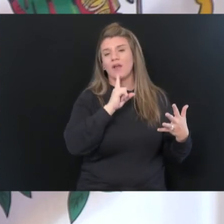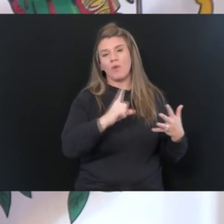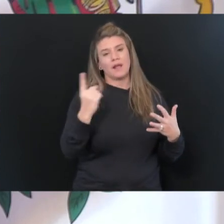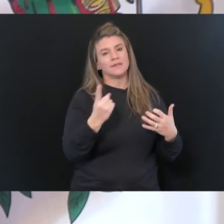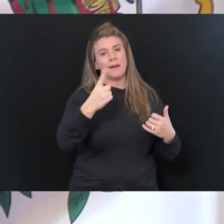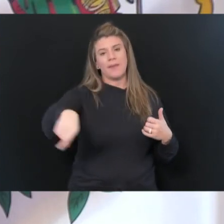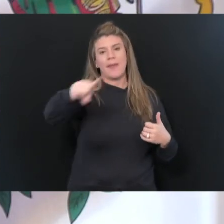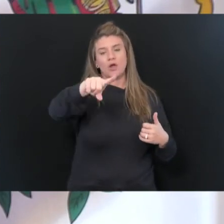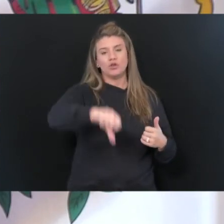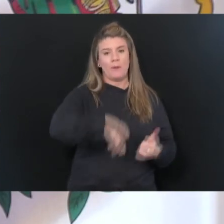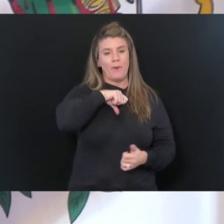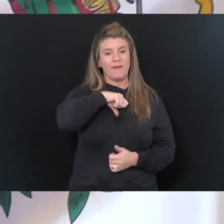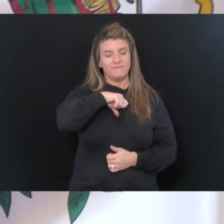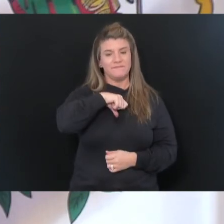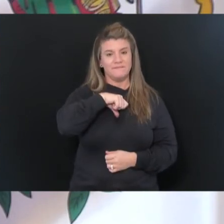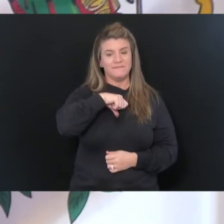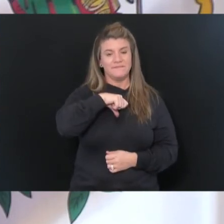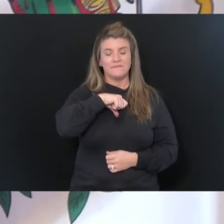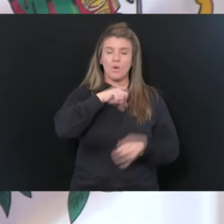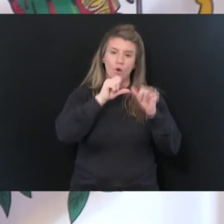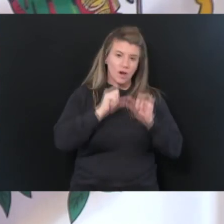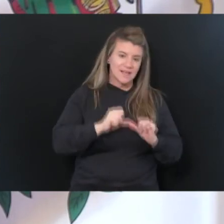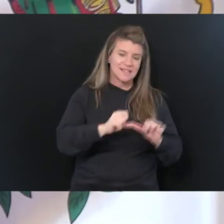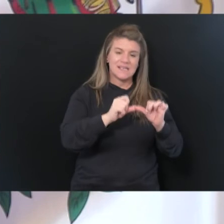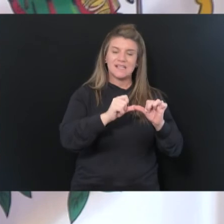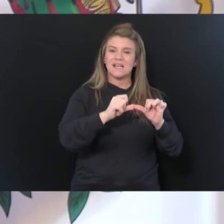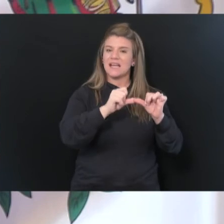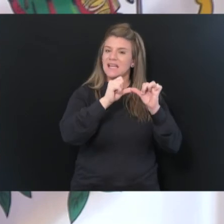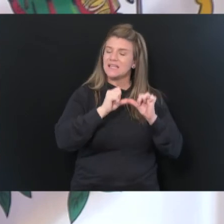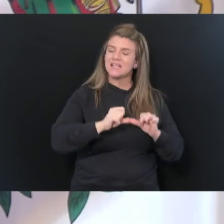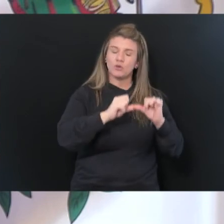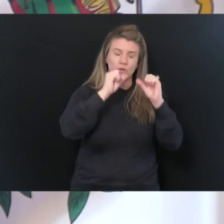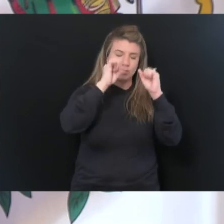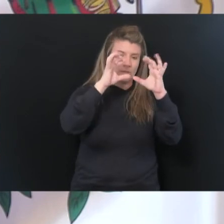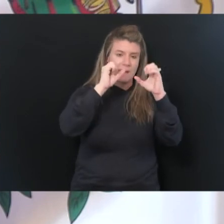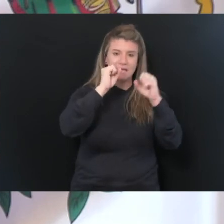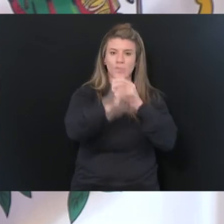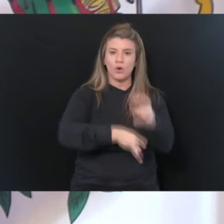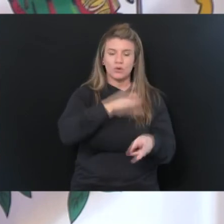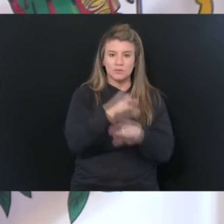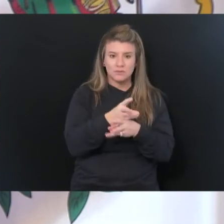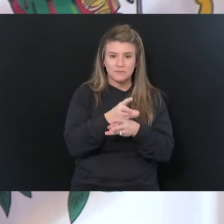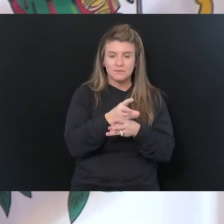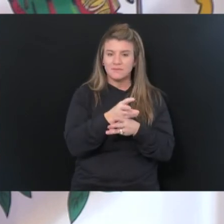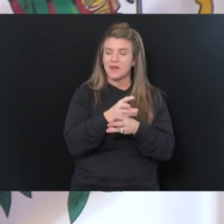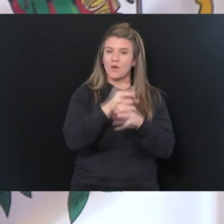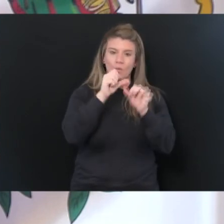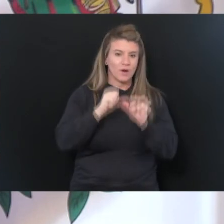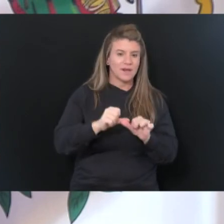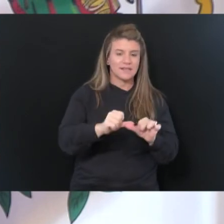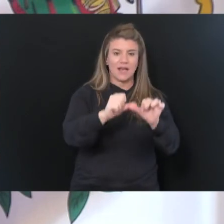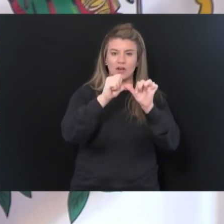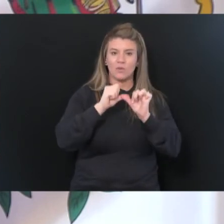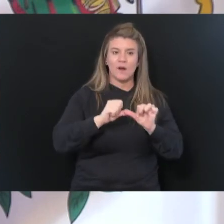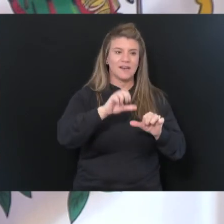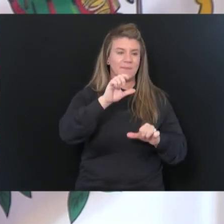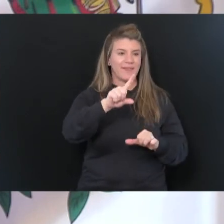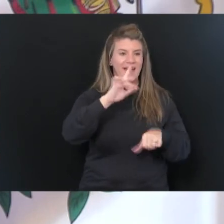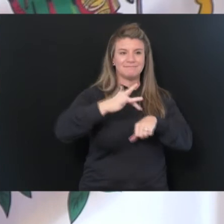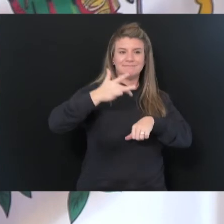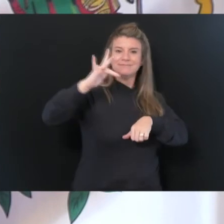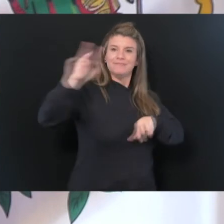in West Virginia. We're continuing to amaze the world. I mean, we're continuing to be that diamond in the rough